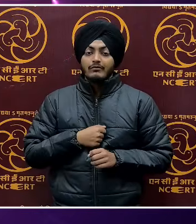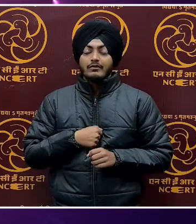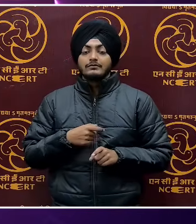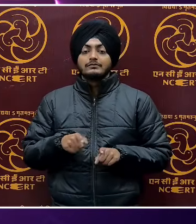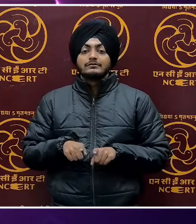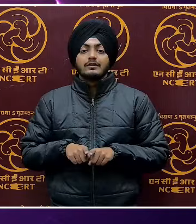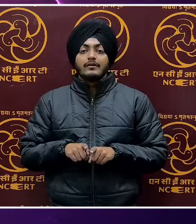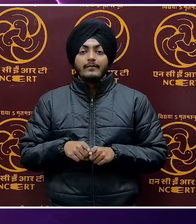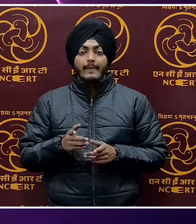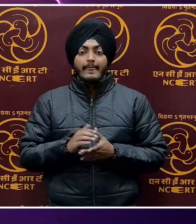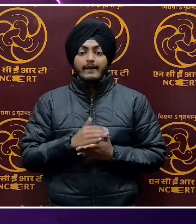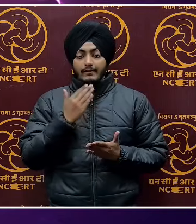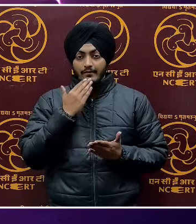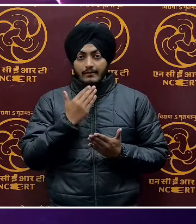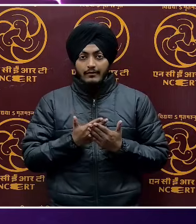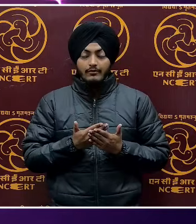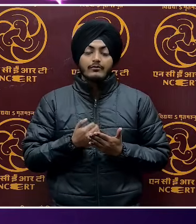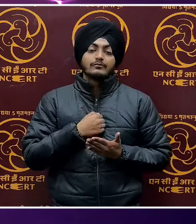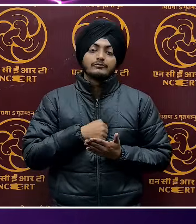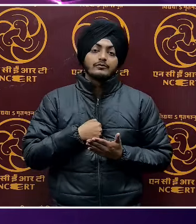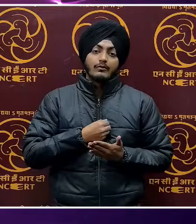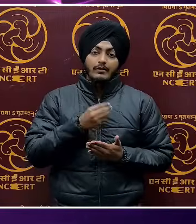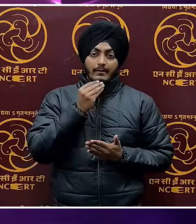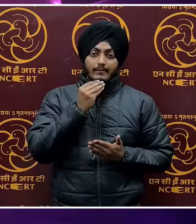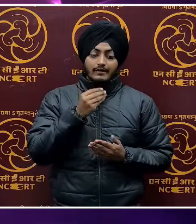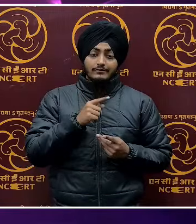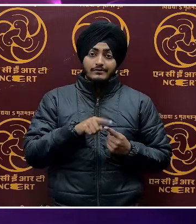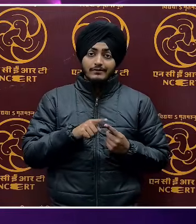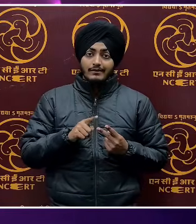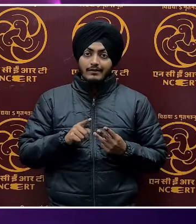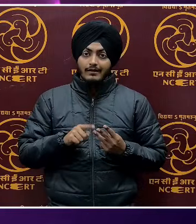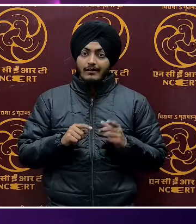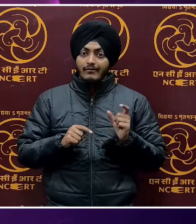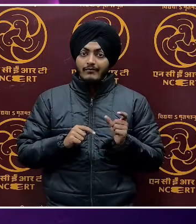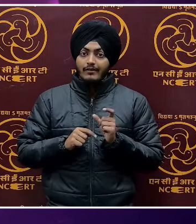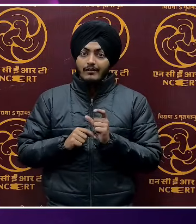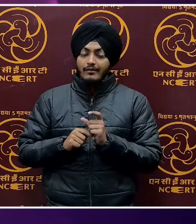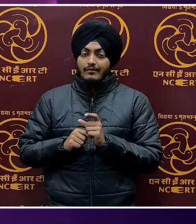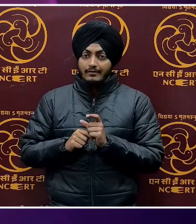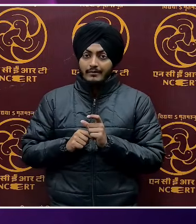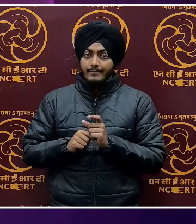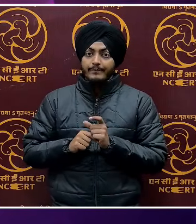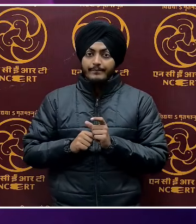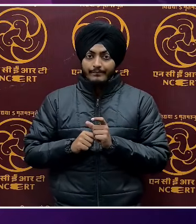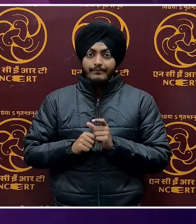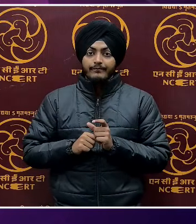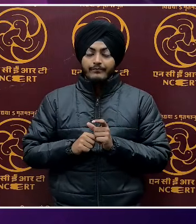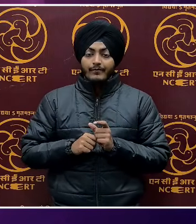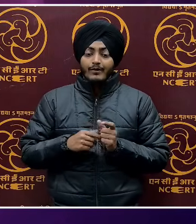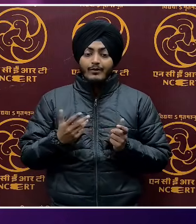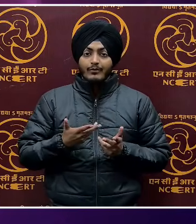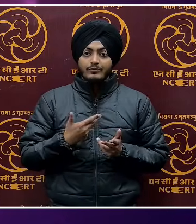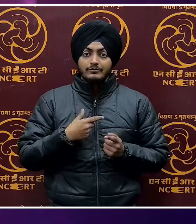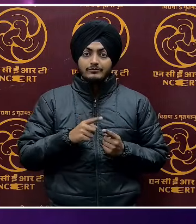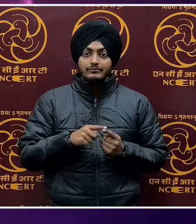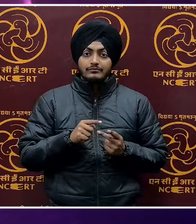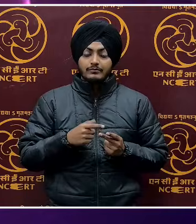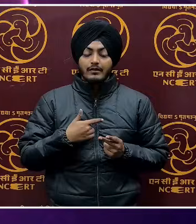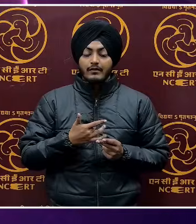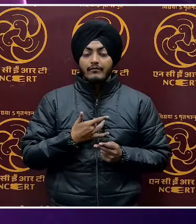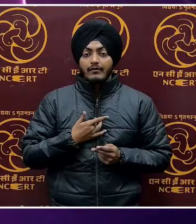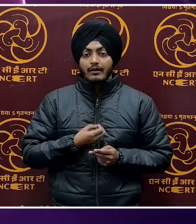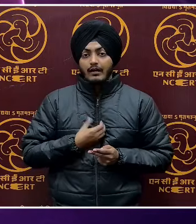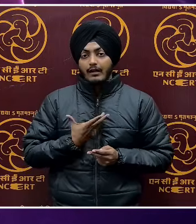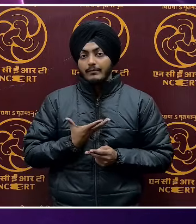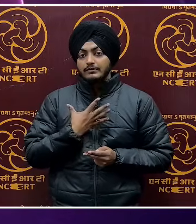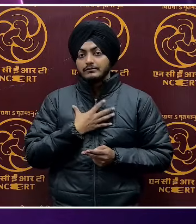you, sorry, and please. Yes, we talked about these 3 words, and we talked about the abstract thing, like which is going to make us feel happy, which is not